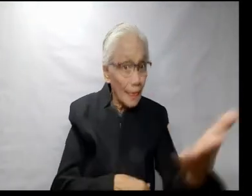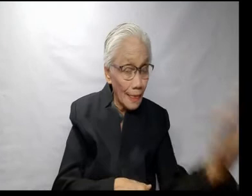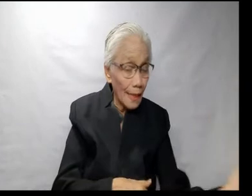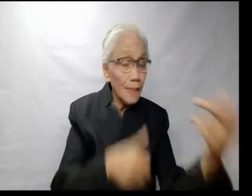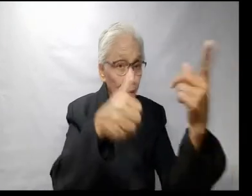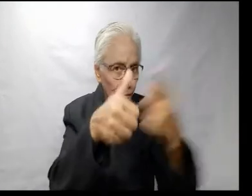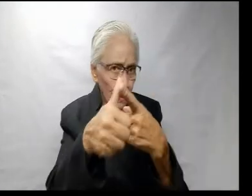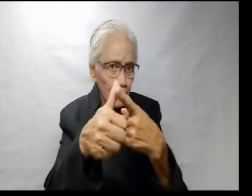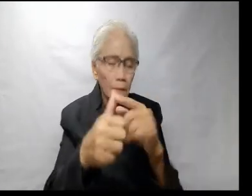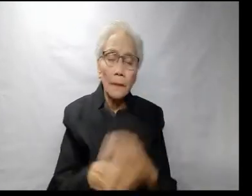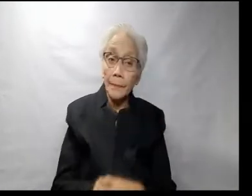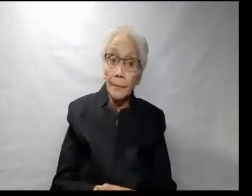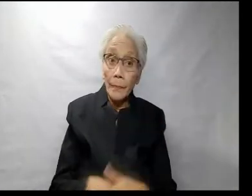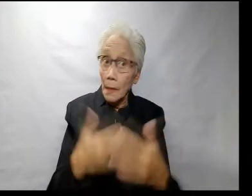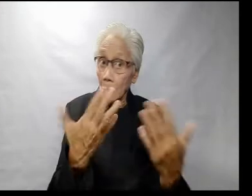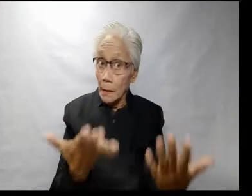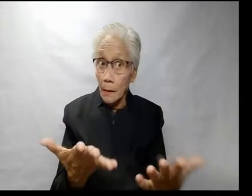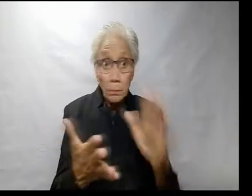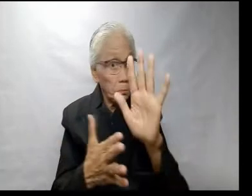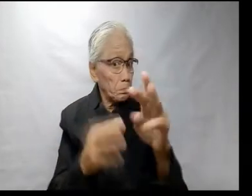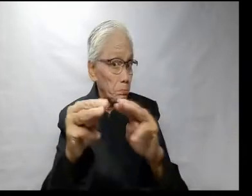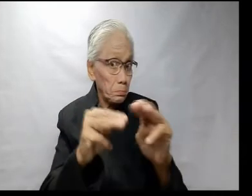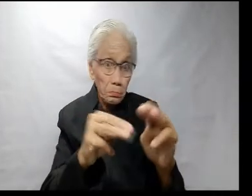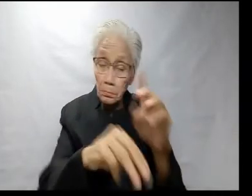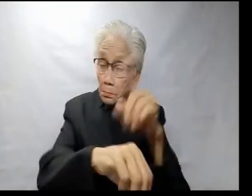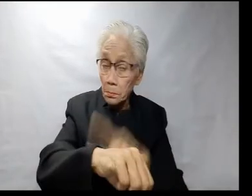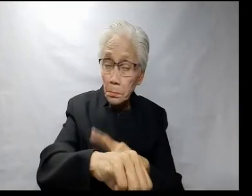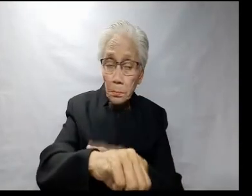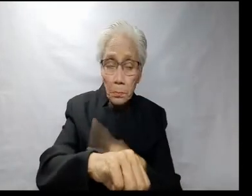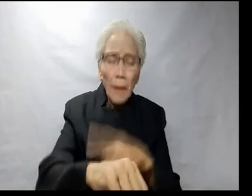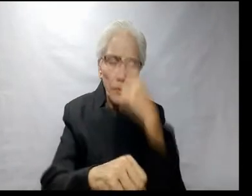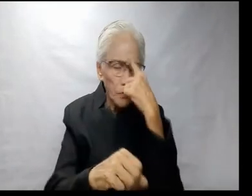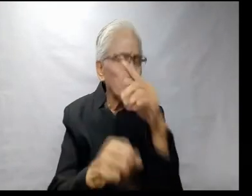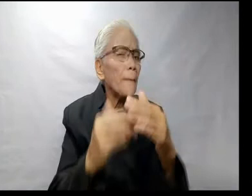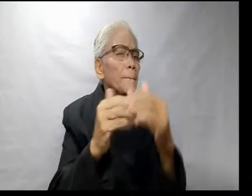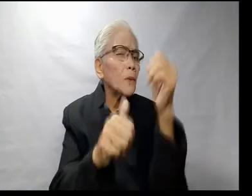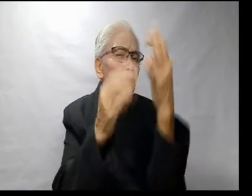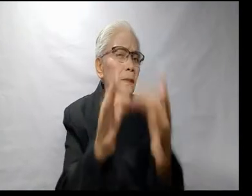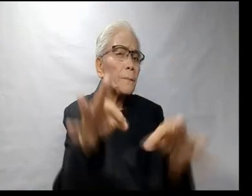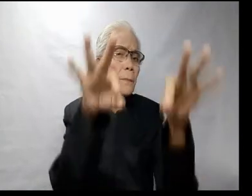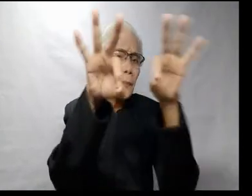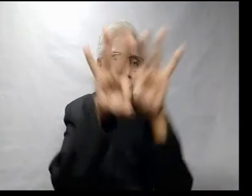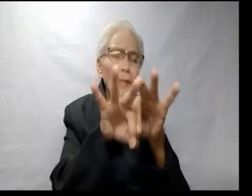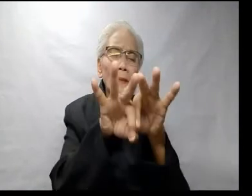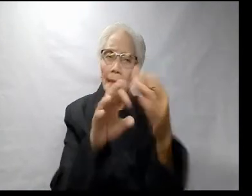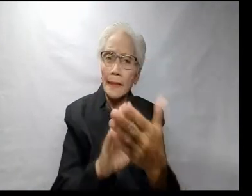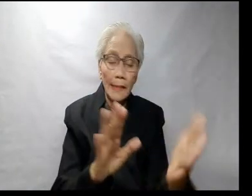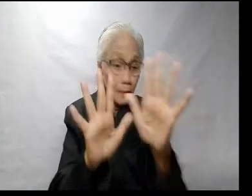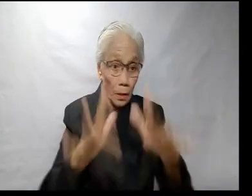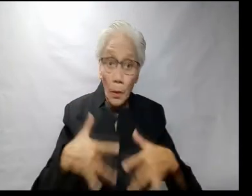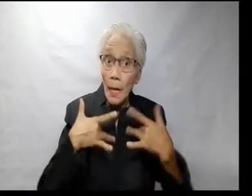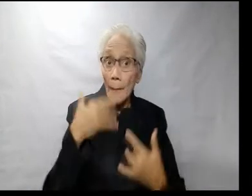first things first. Managing your time is making time for the most important